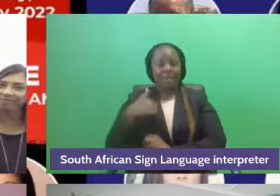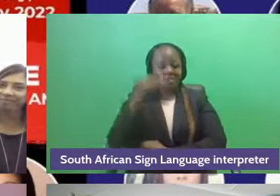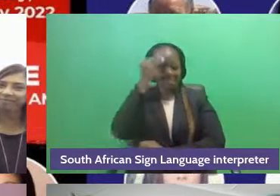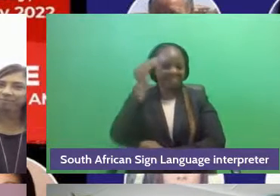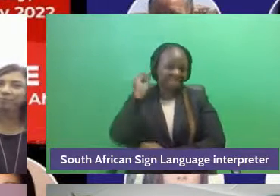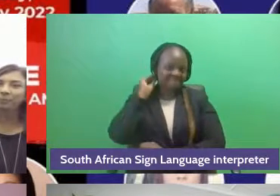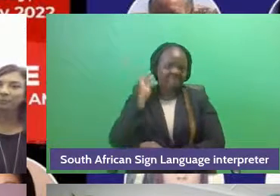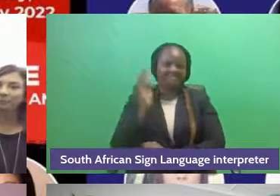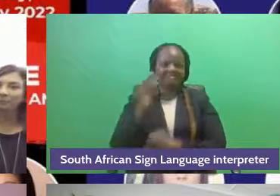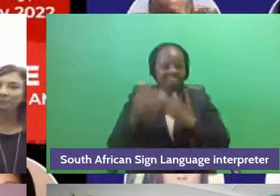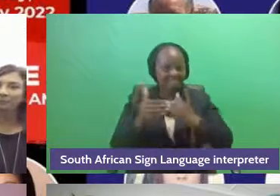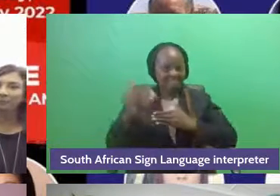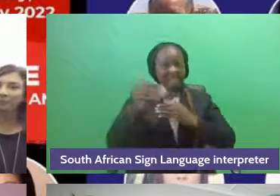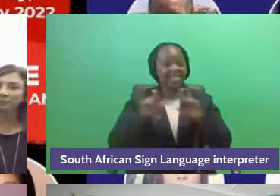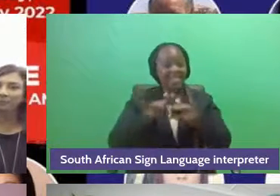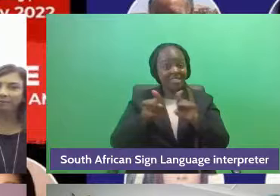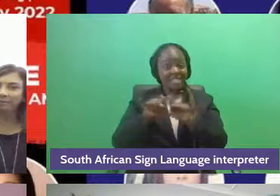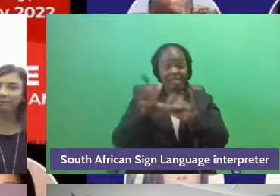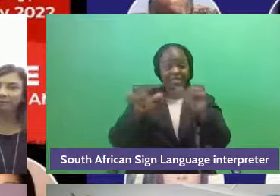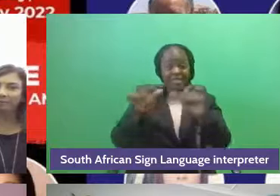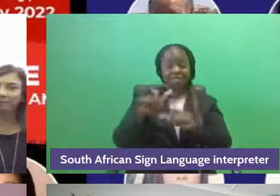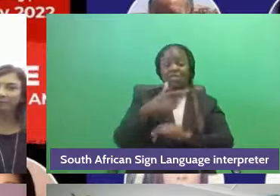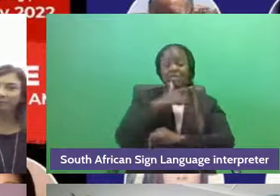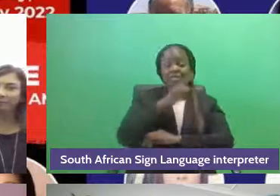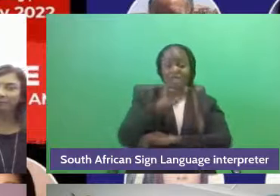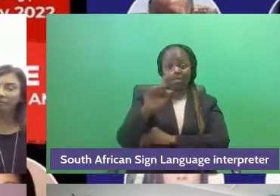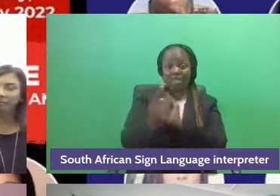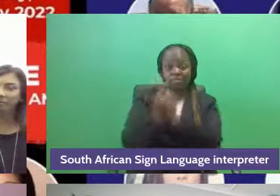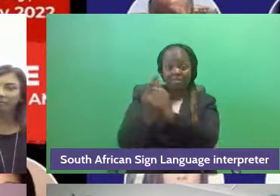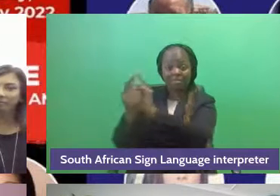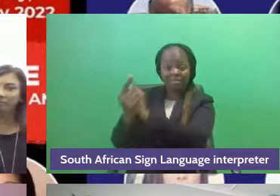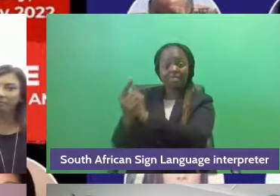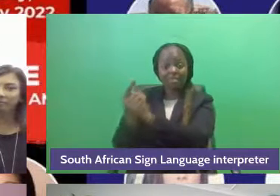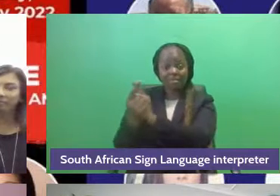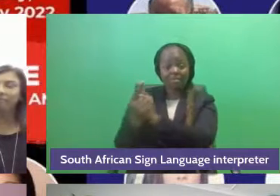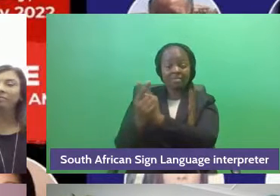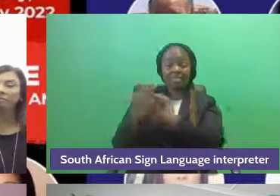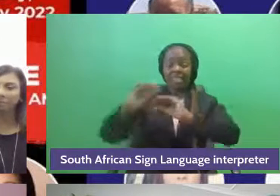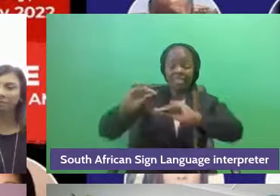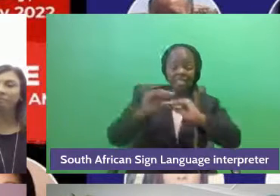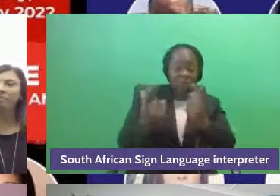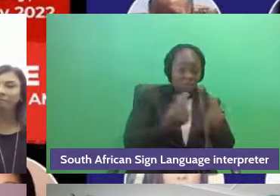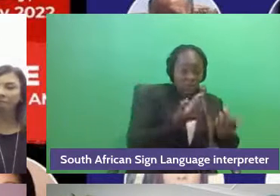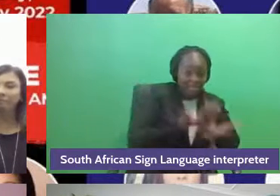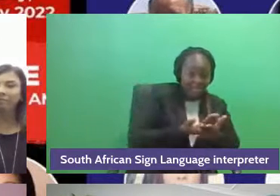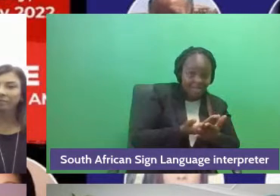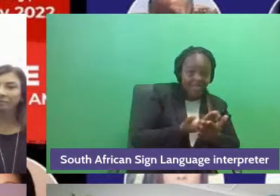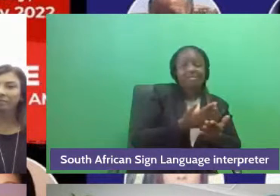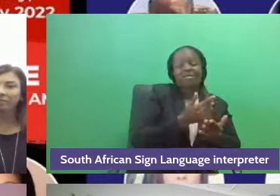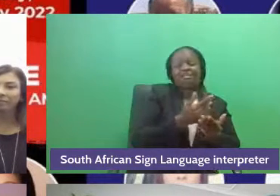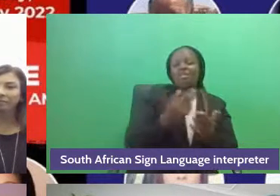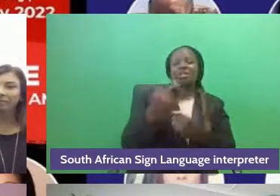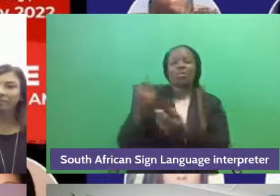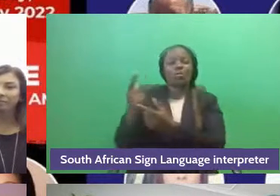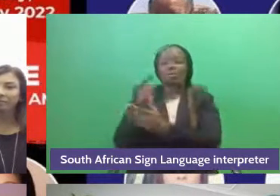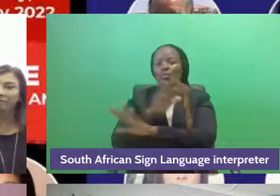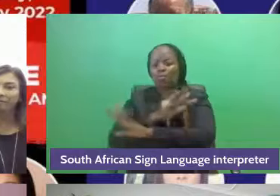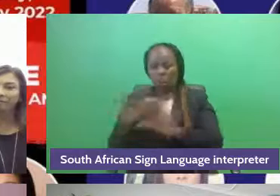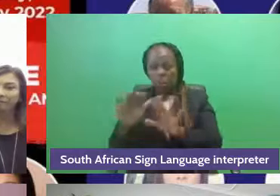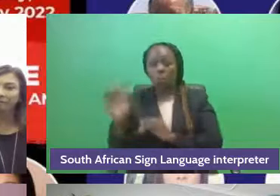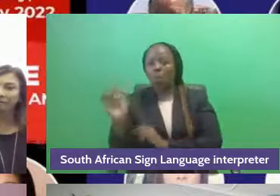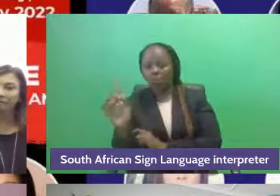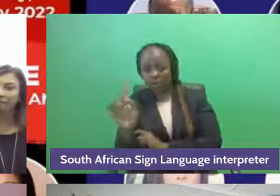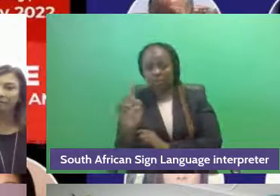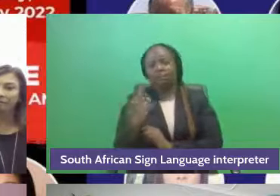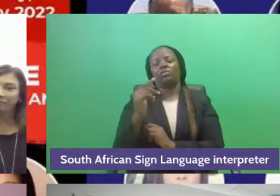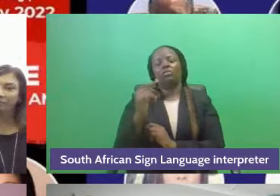forward. And even teaching people who I come across about the do's and the don'ts. And I think that right